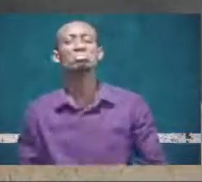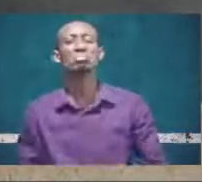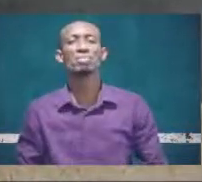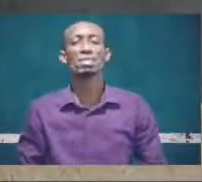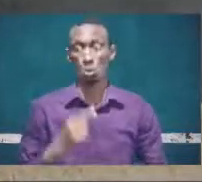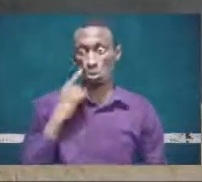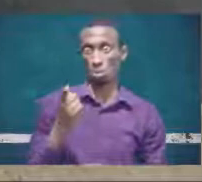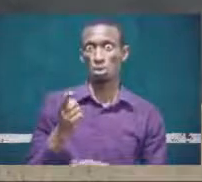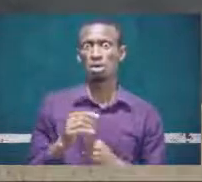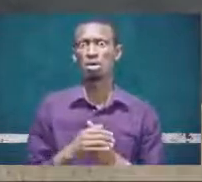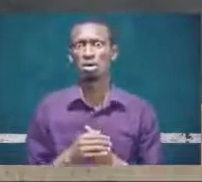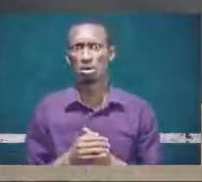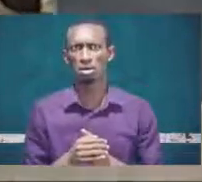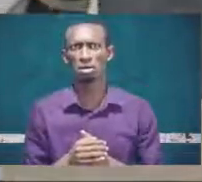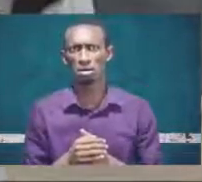you see it is not